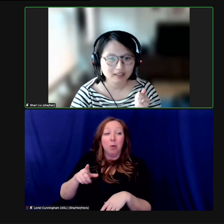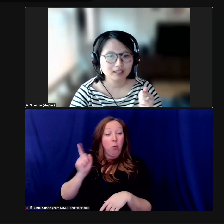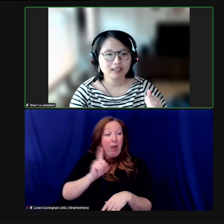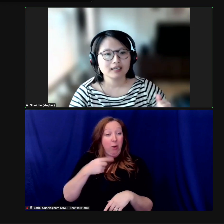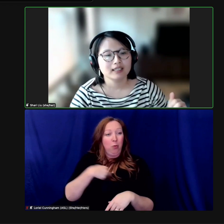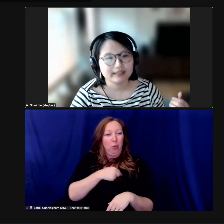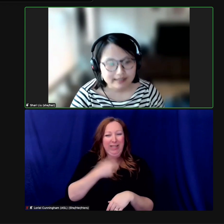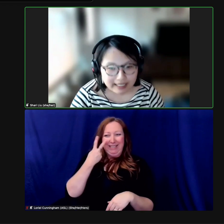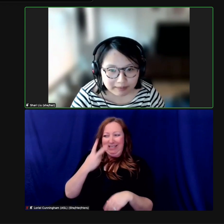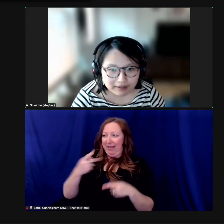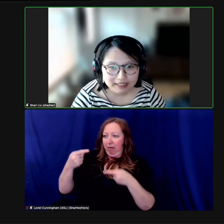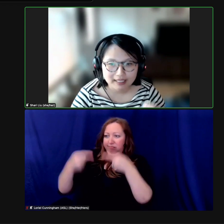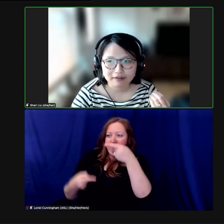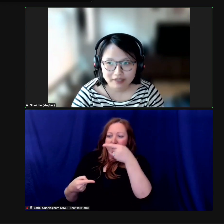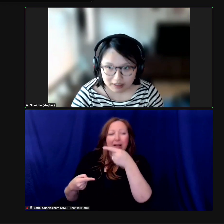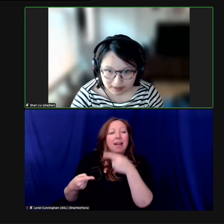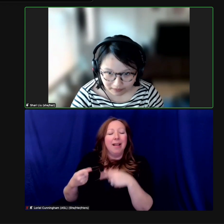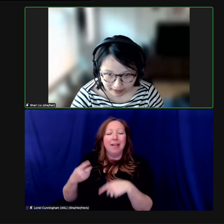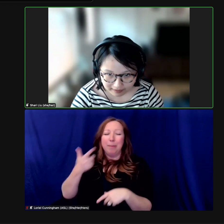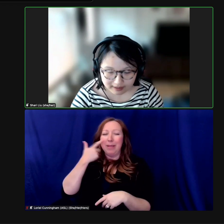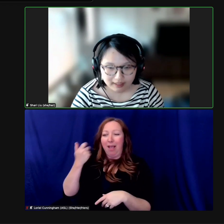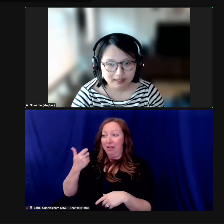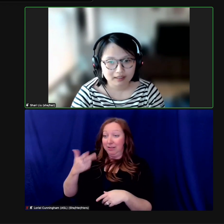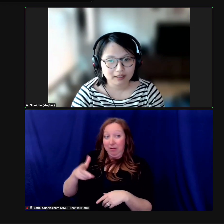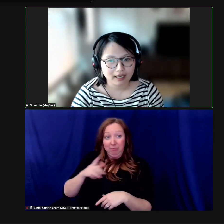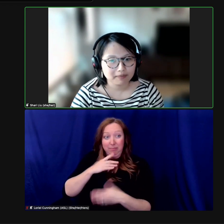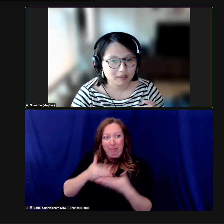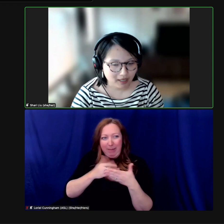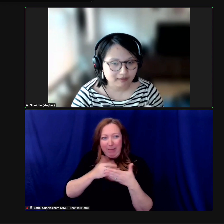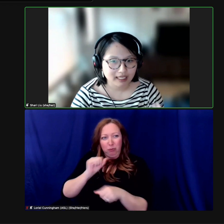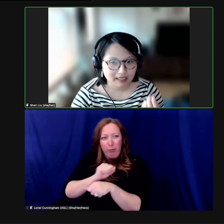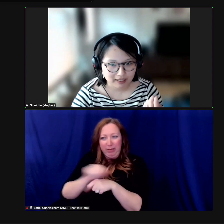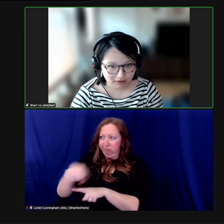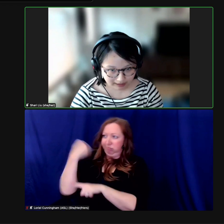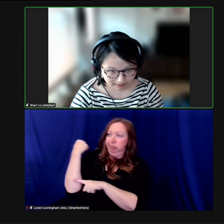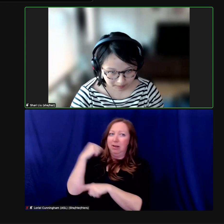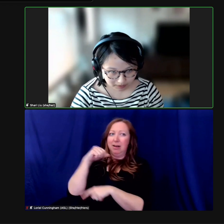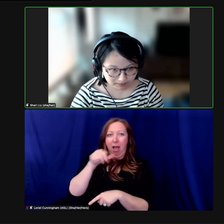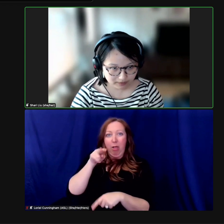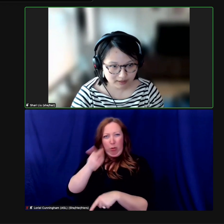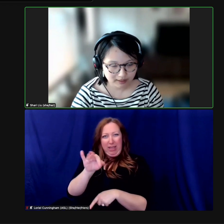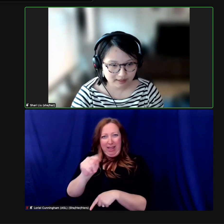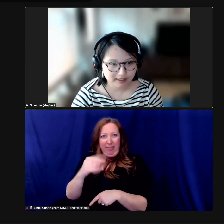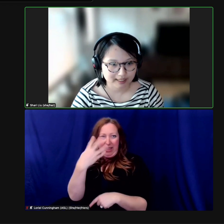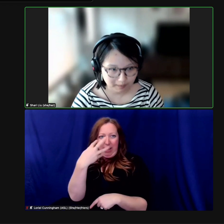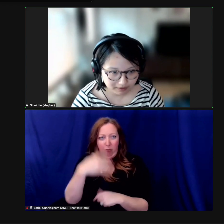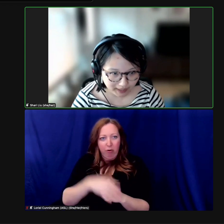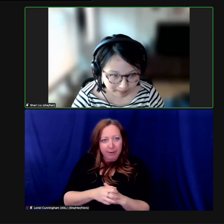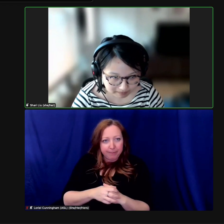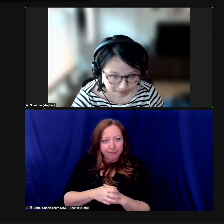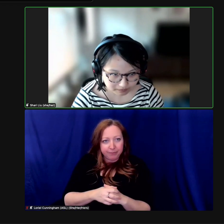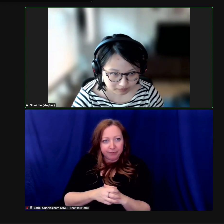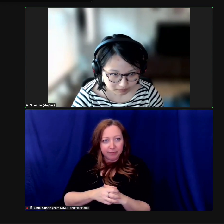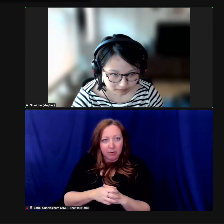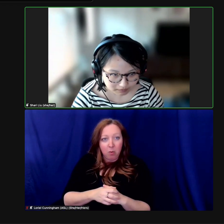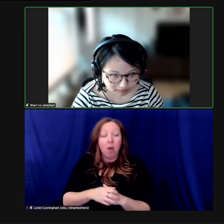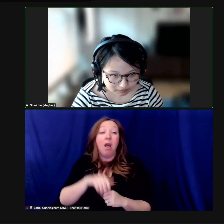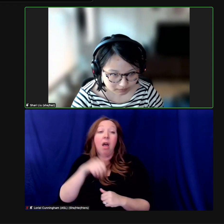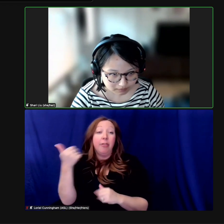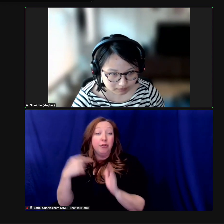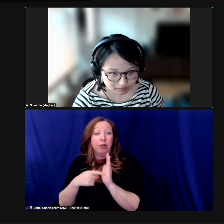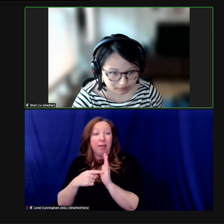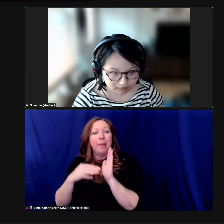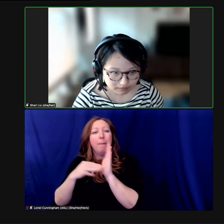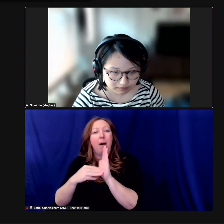screen. And the second mode is that a face was found, but the model gave the incorrect label. So here's an example of that.